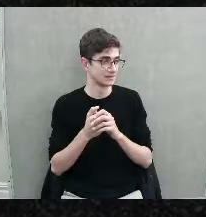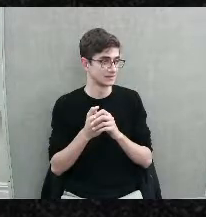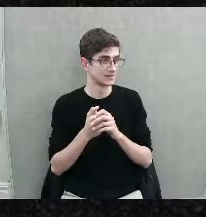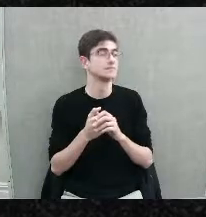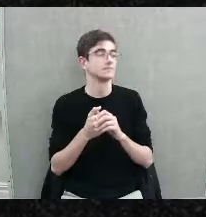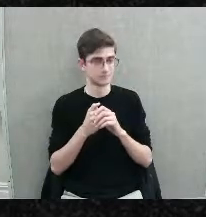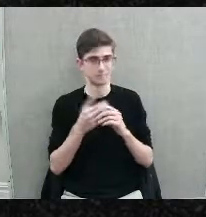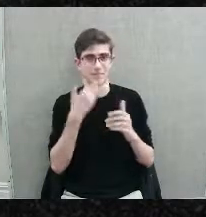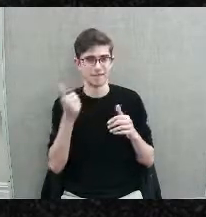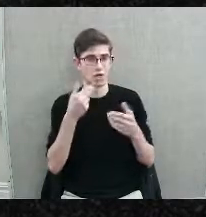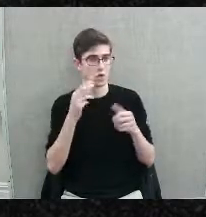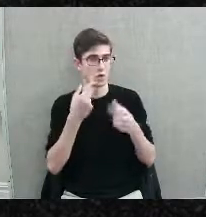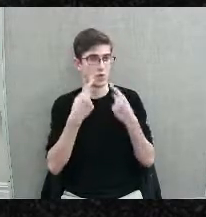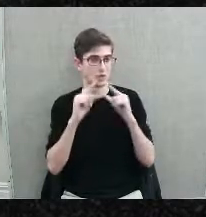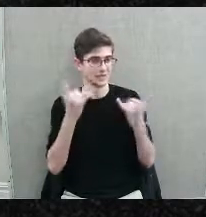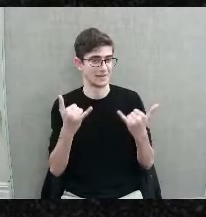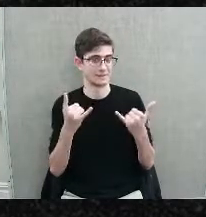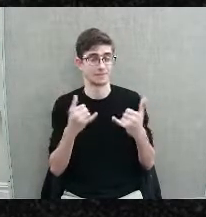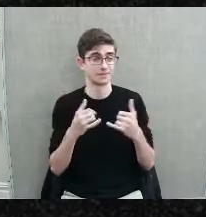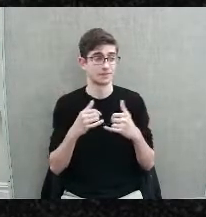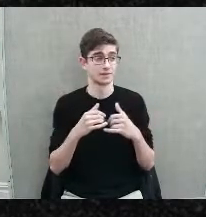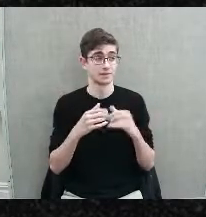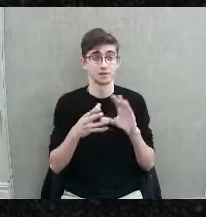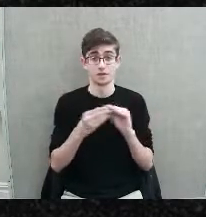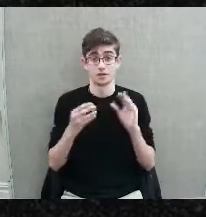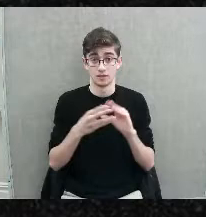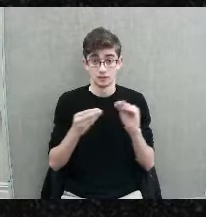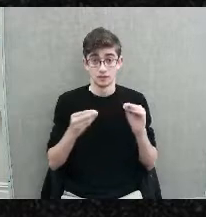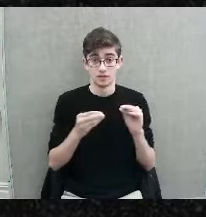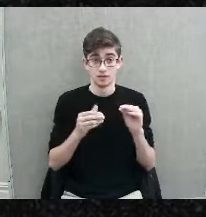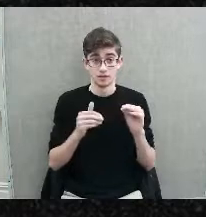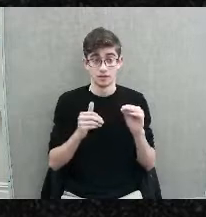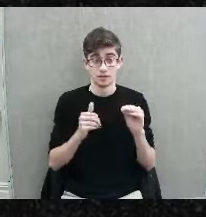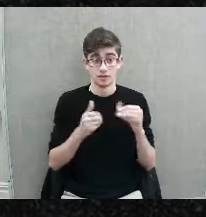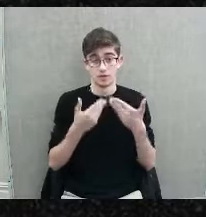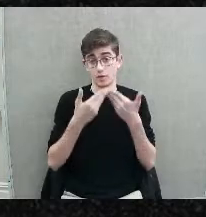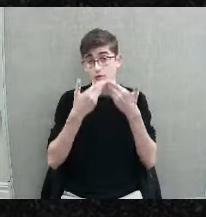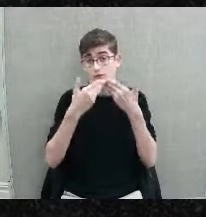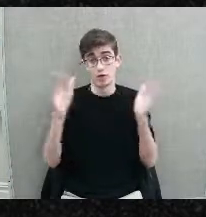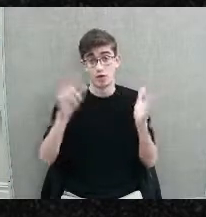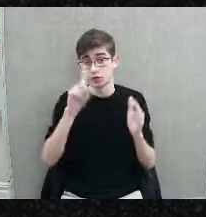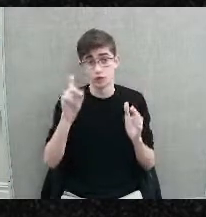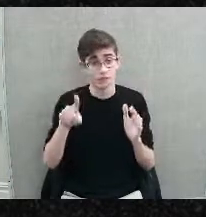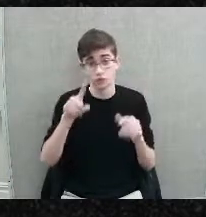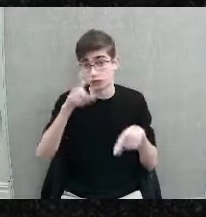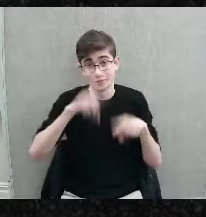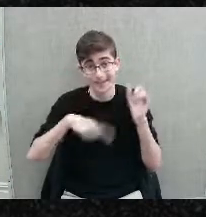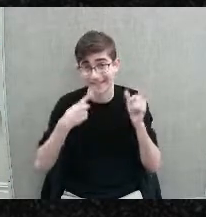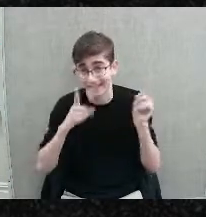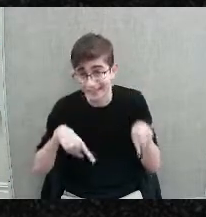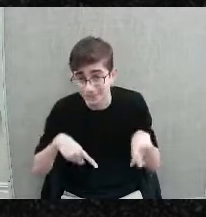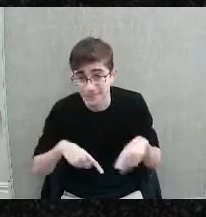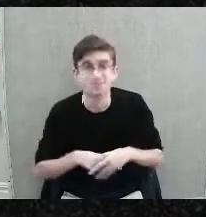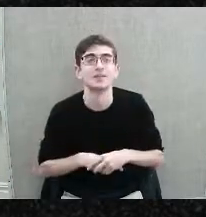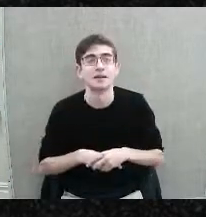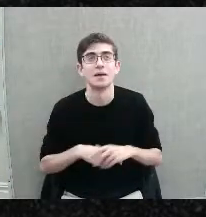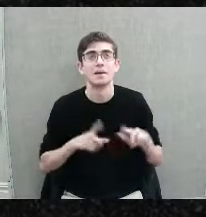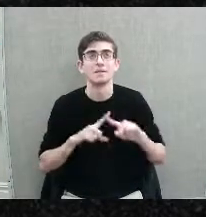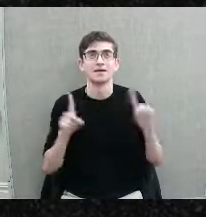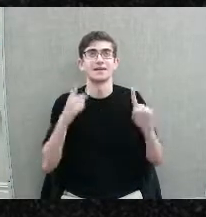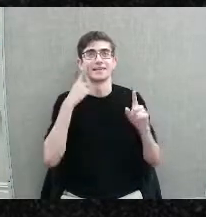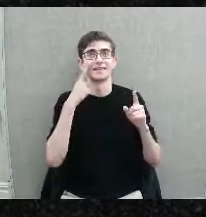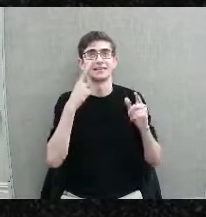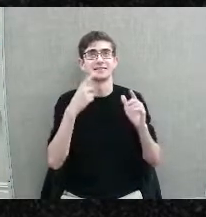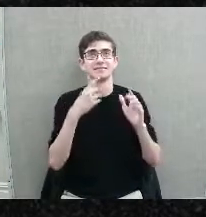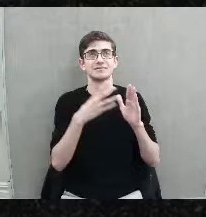Does that sound different? Yeah. Okay, it's on now. So I have a broad, unanswerable question that I think reflects this sort